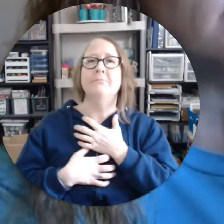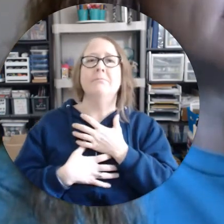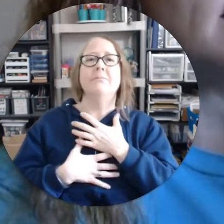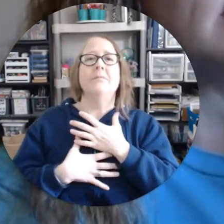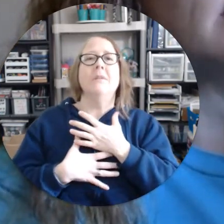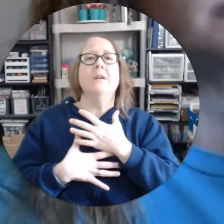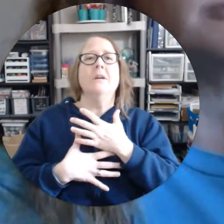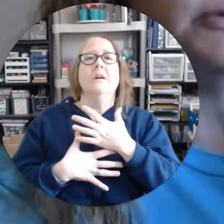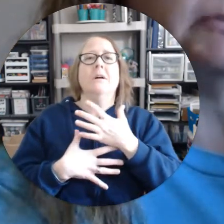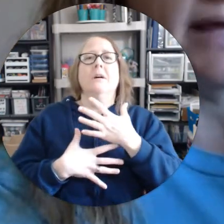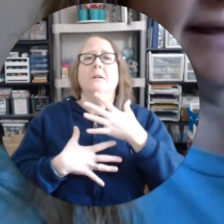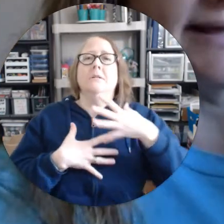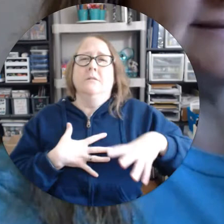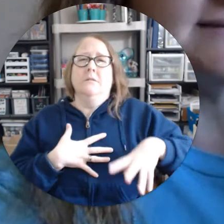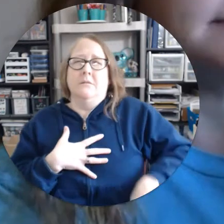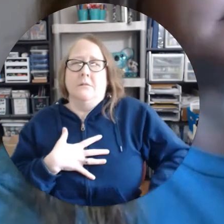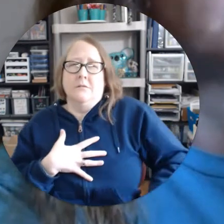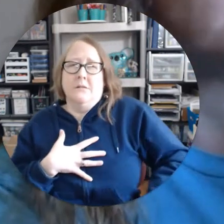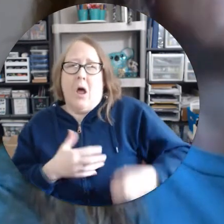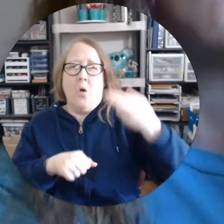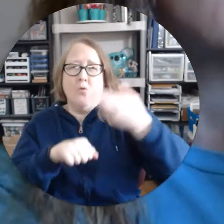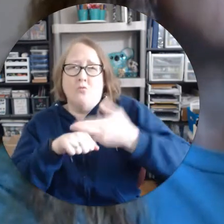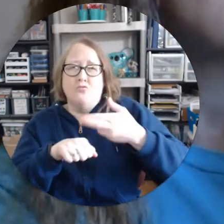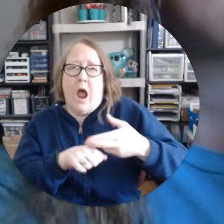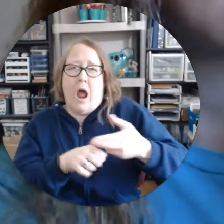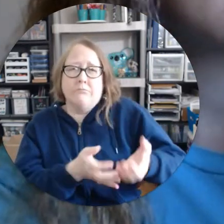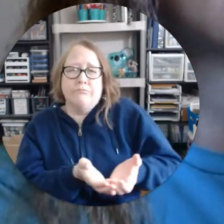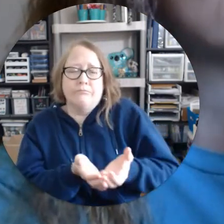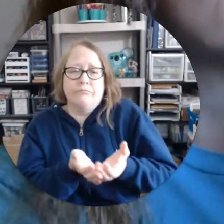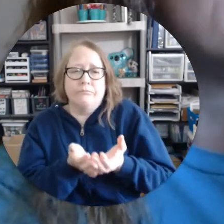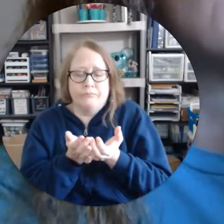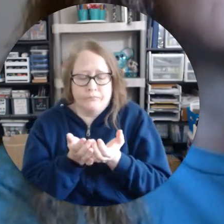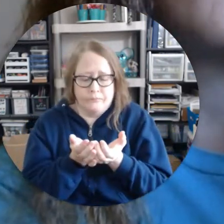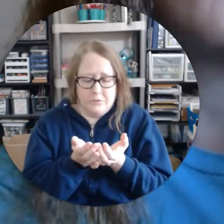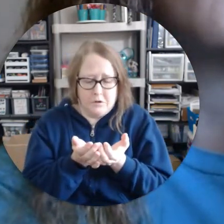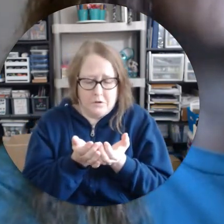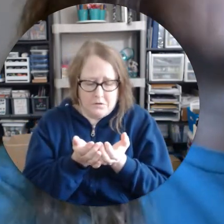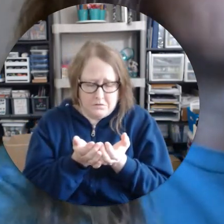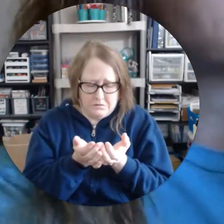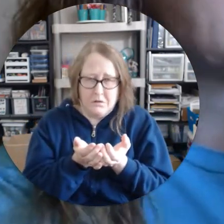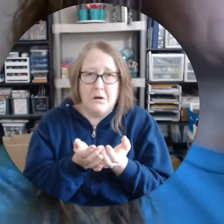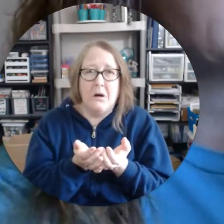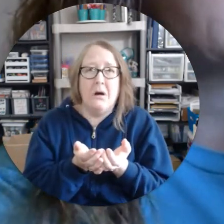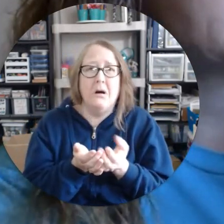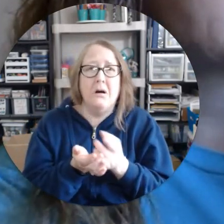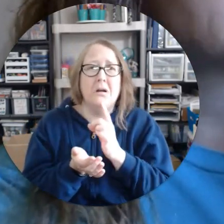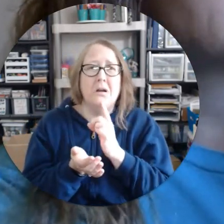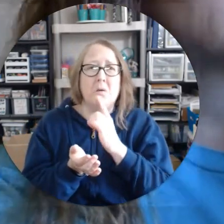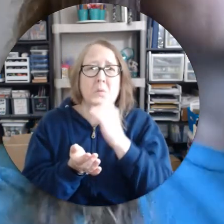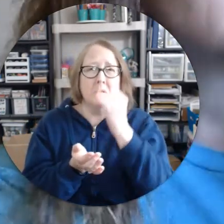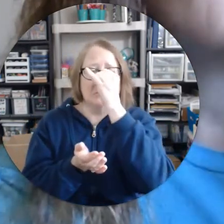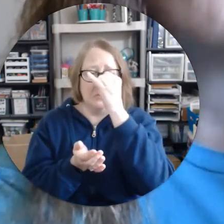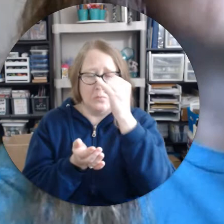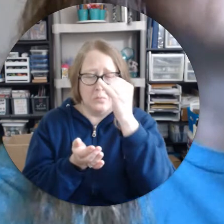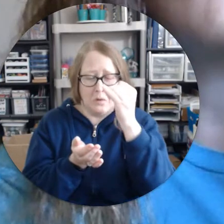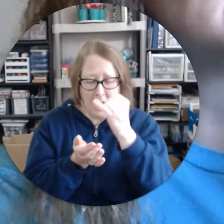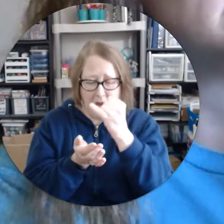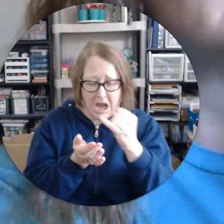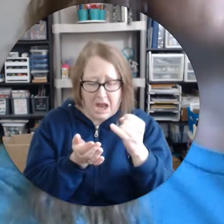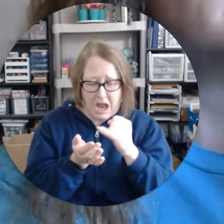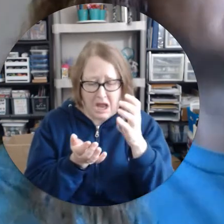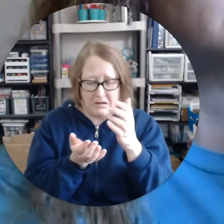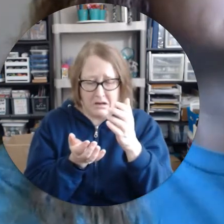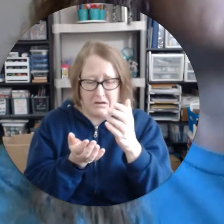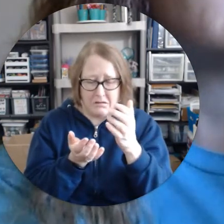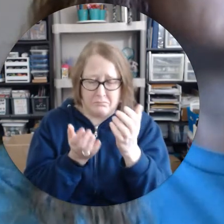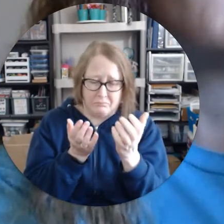dug the rock out of her pocket. It was cracked and lopsided, just how